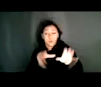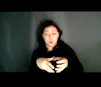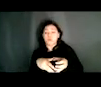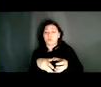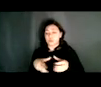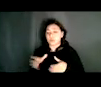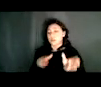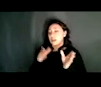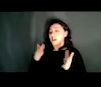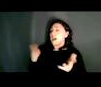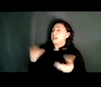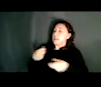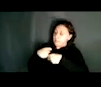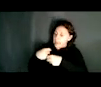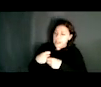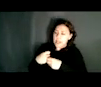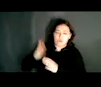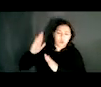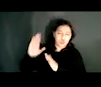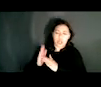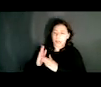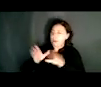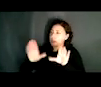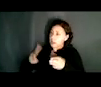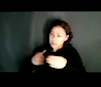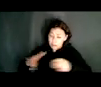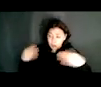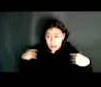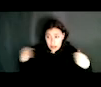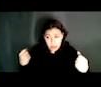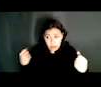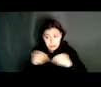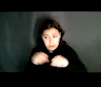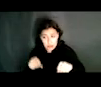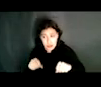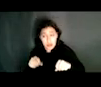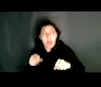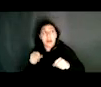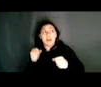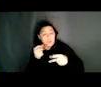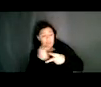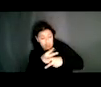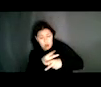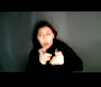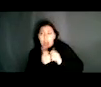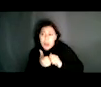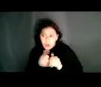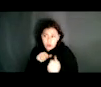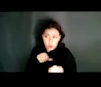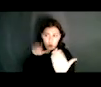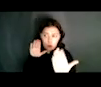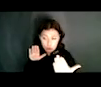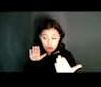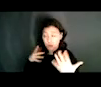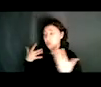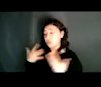health scholarship that teaches us how to address those needs. You know, the pandemic has been so hard, but thanks